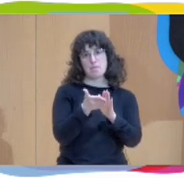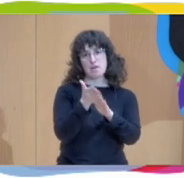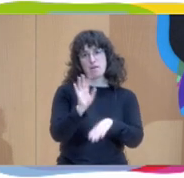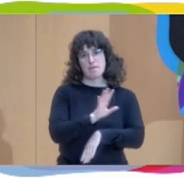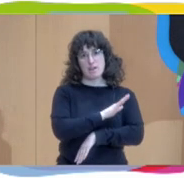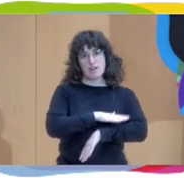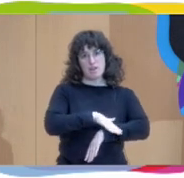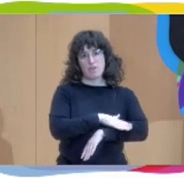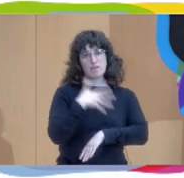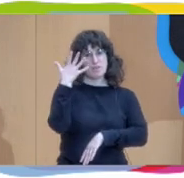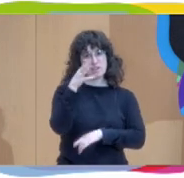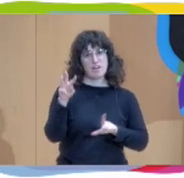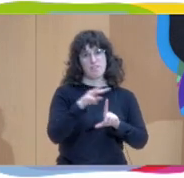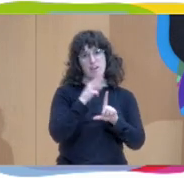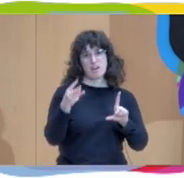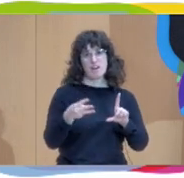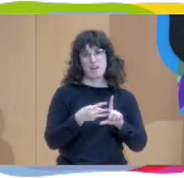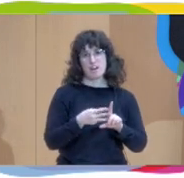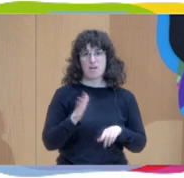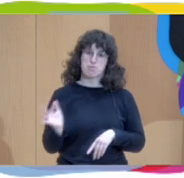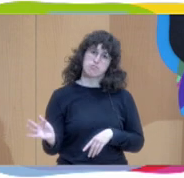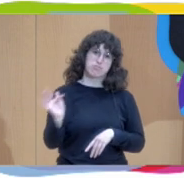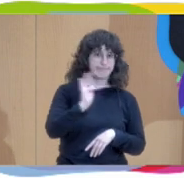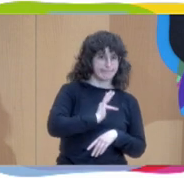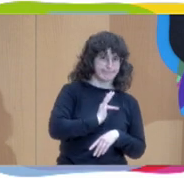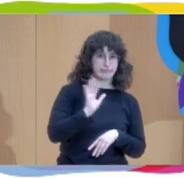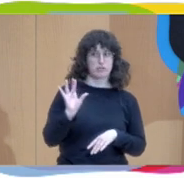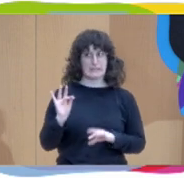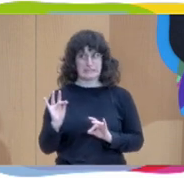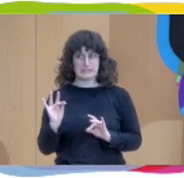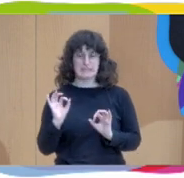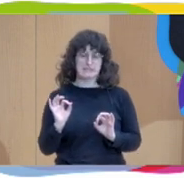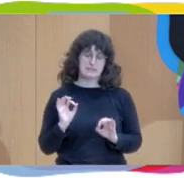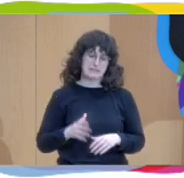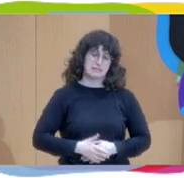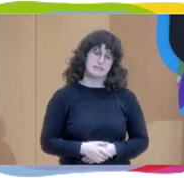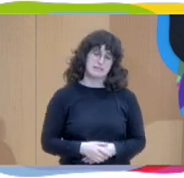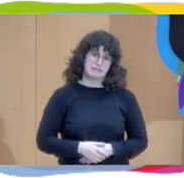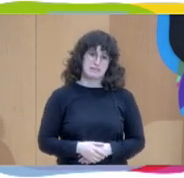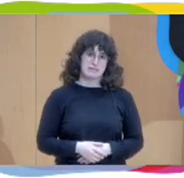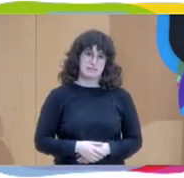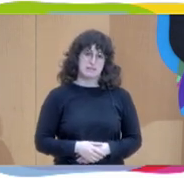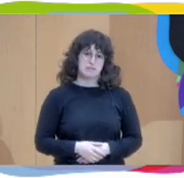So, like in the ABBA, now the women split.